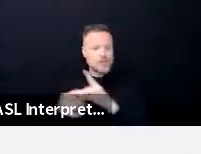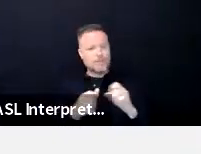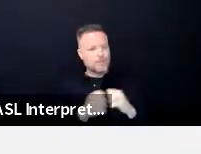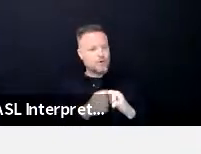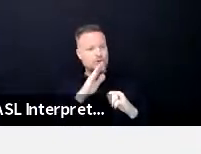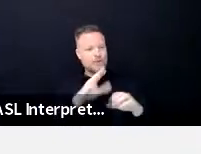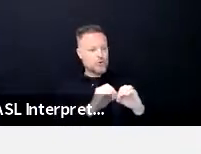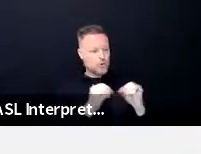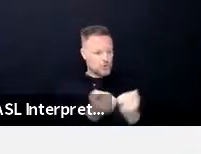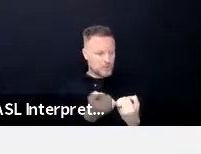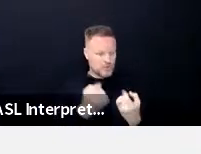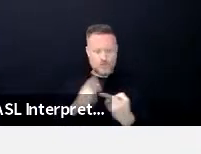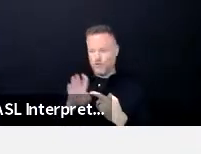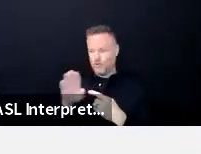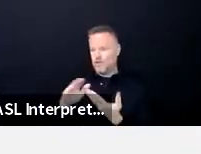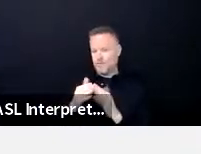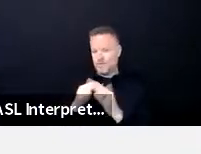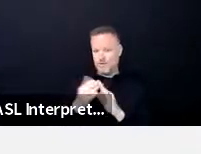and the communities they serve.